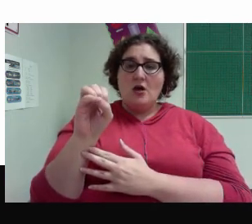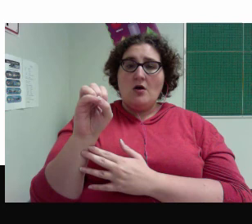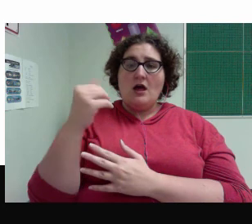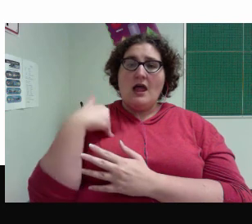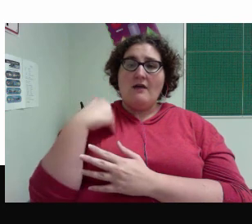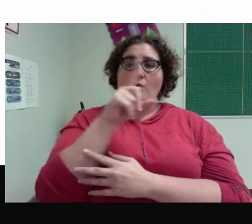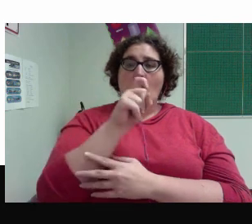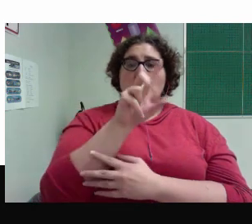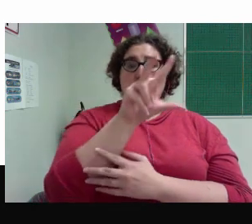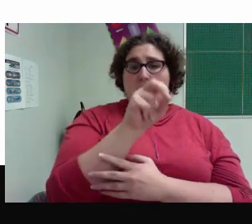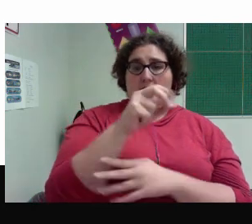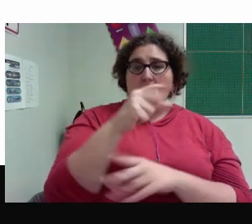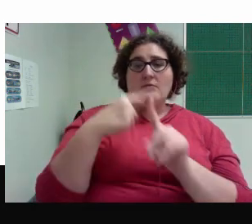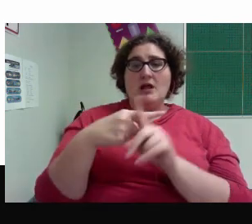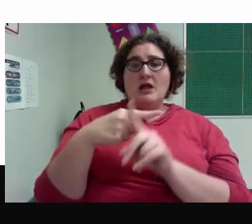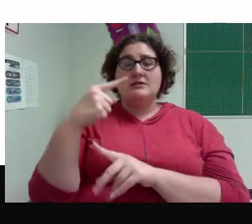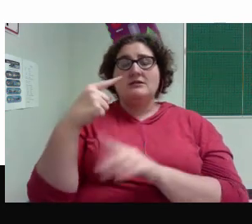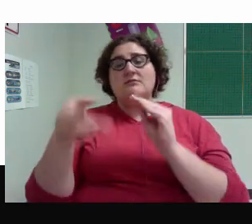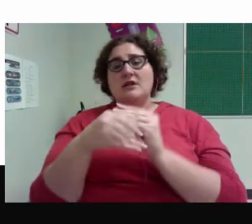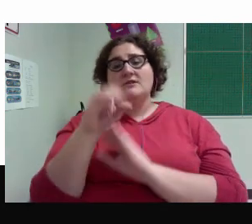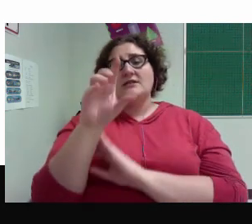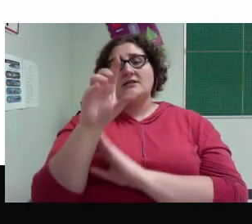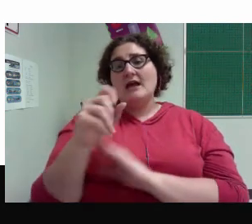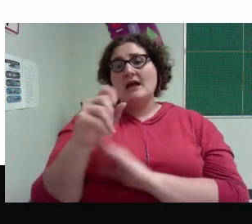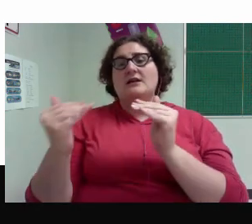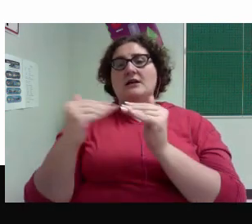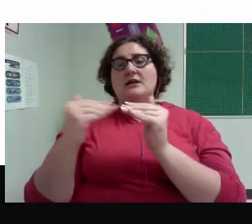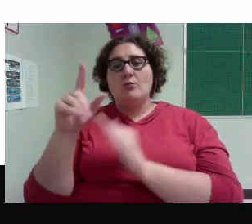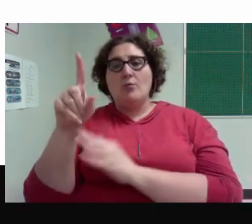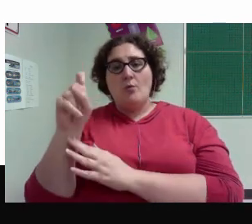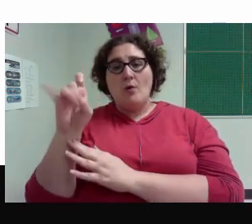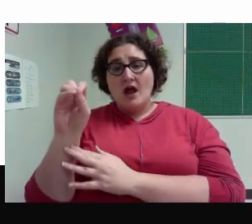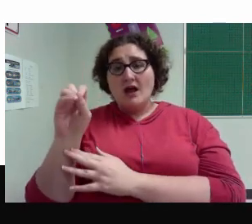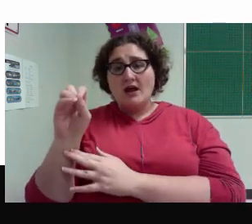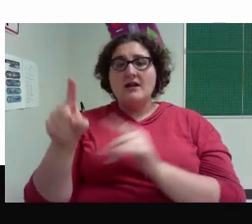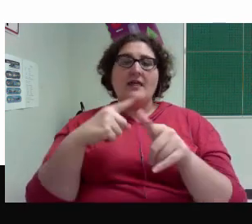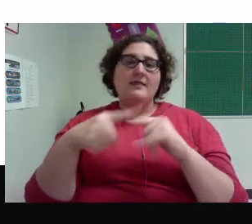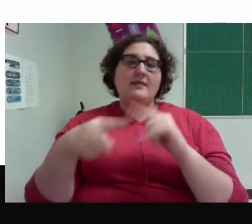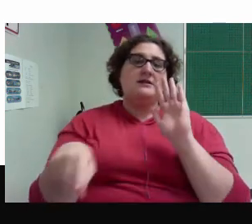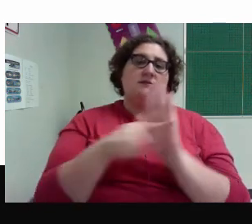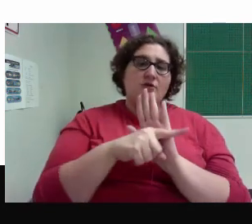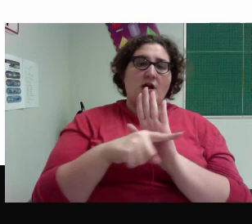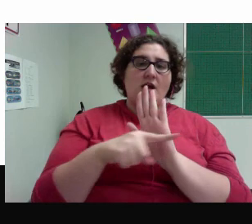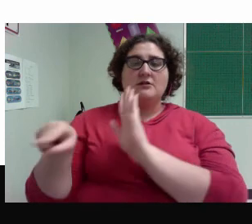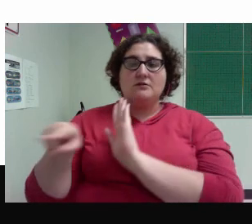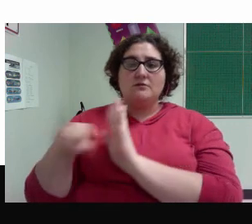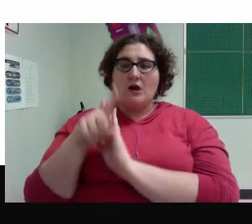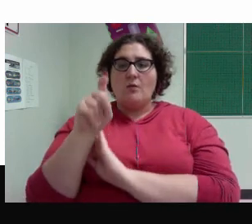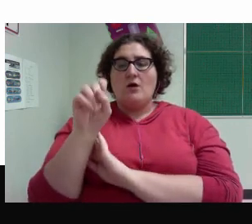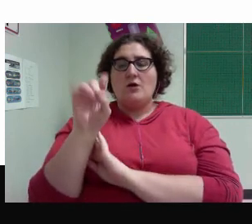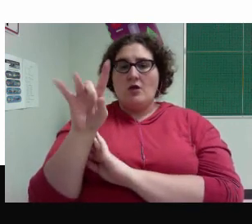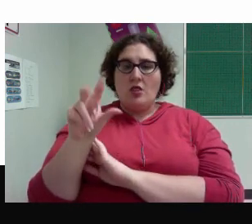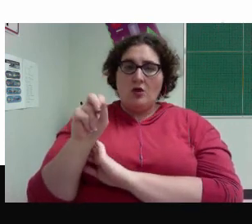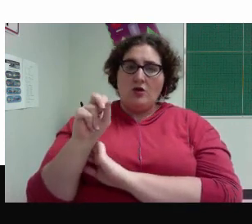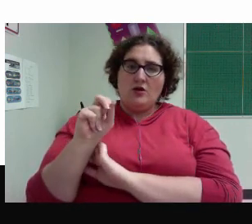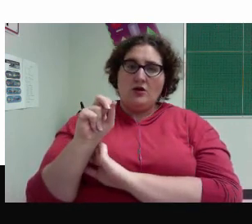have 130 plus X equals 180, and they're going to subtract 130 from each side.